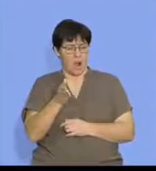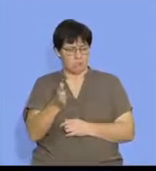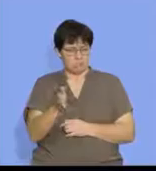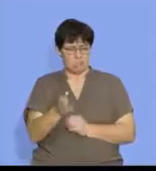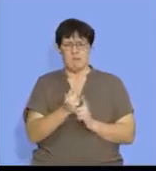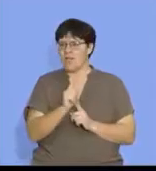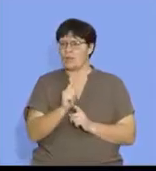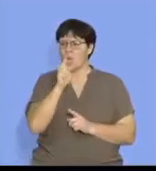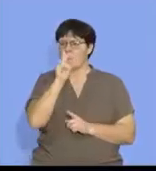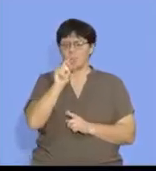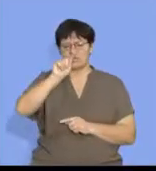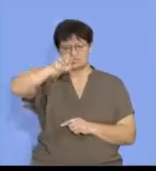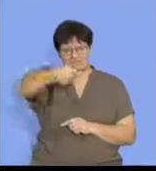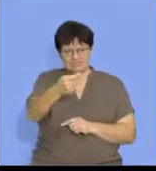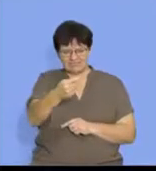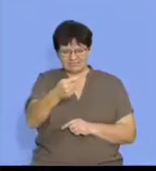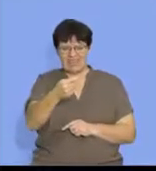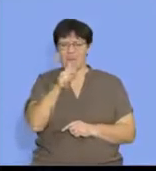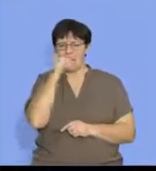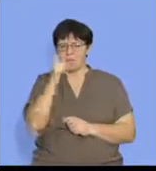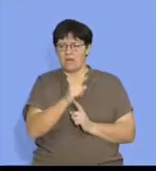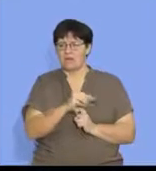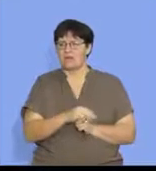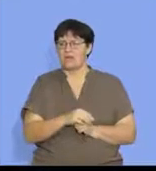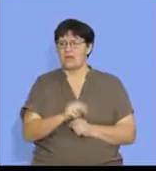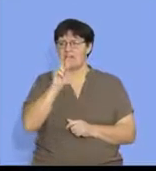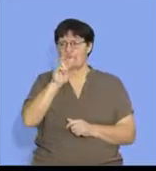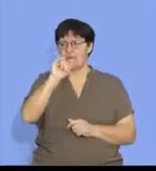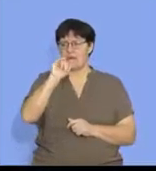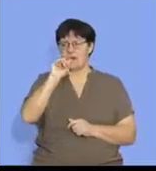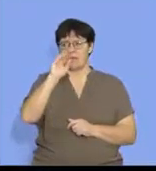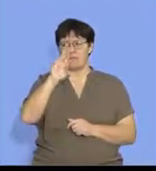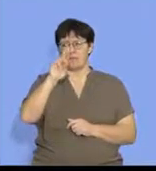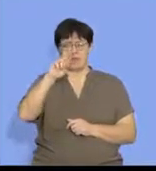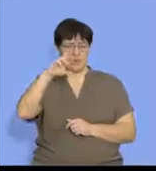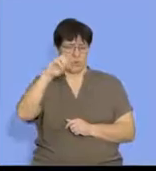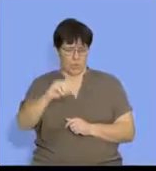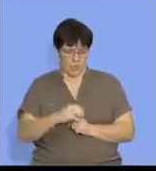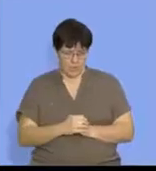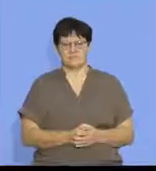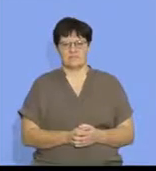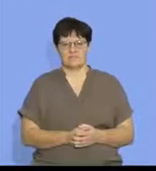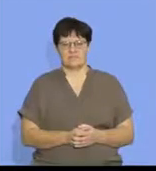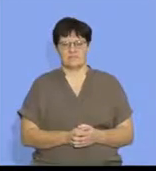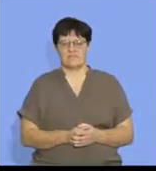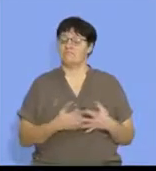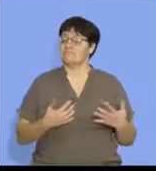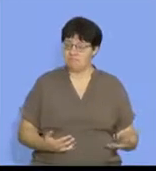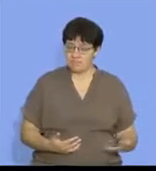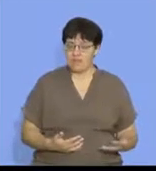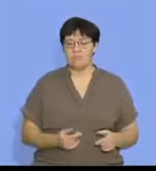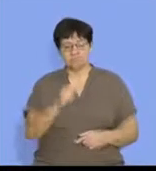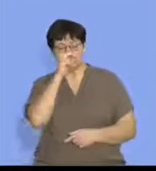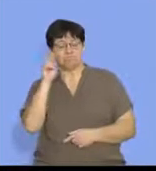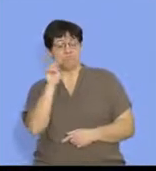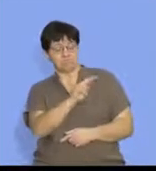comma, right? It's a comma. And it's called a Vibrio. But it's not one that we often discuss. Now, guys, if you have a look at